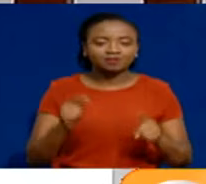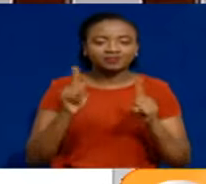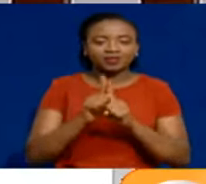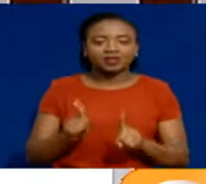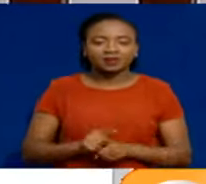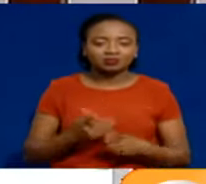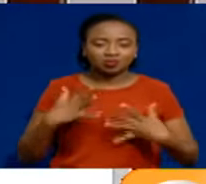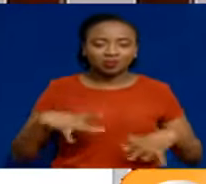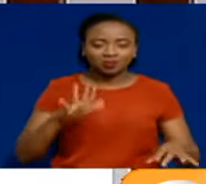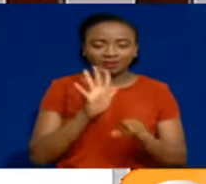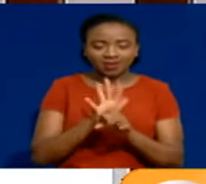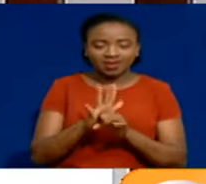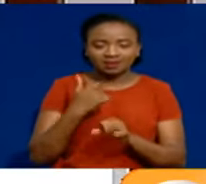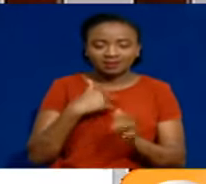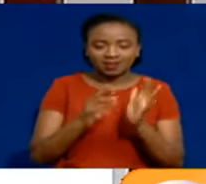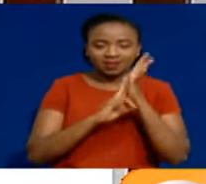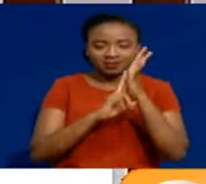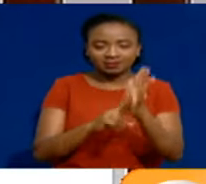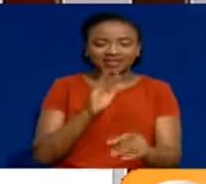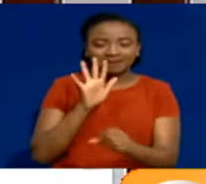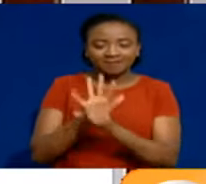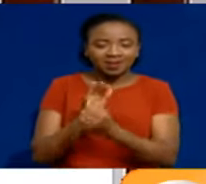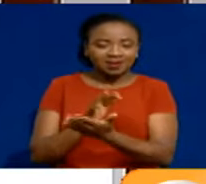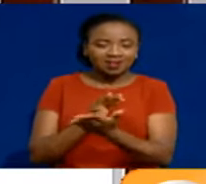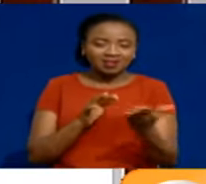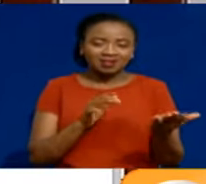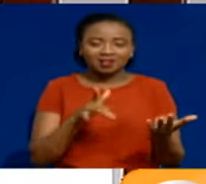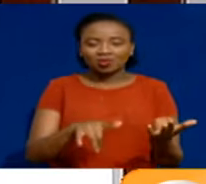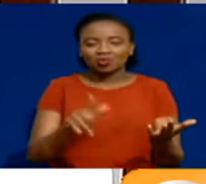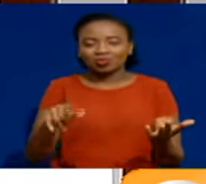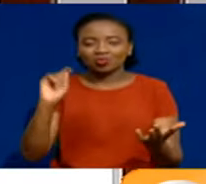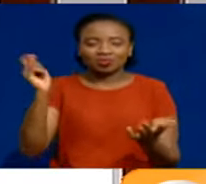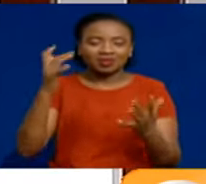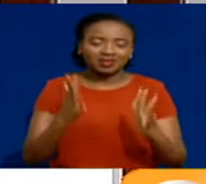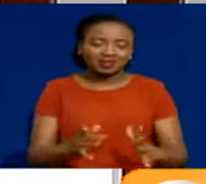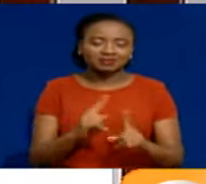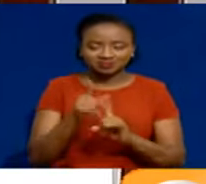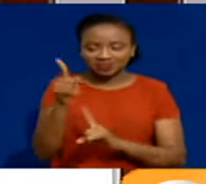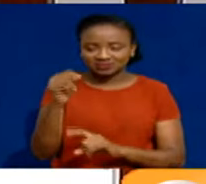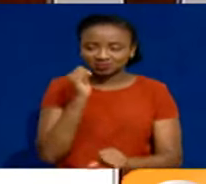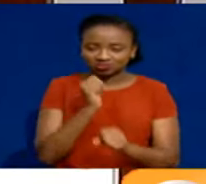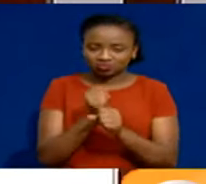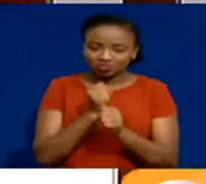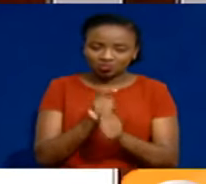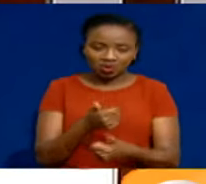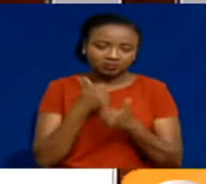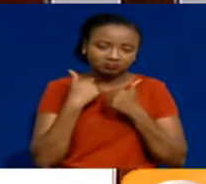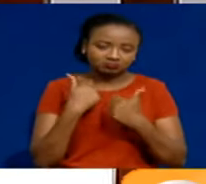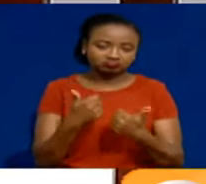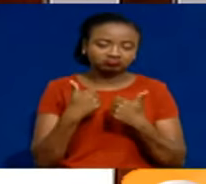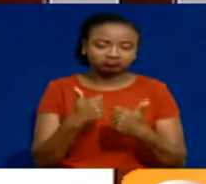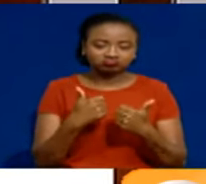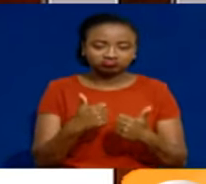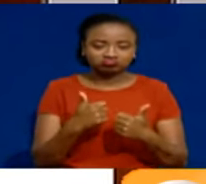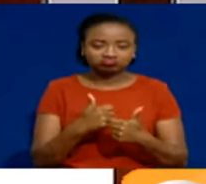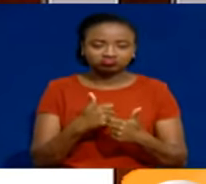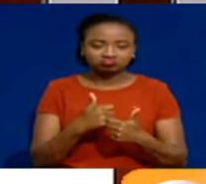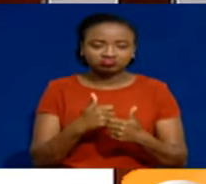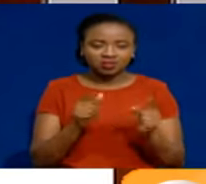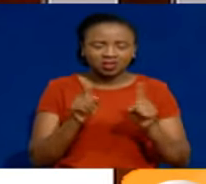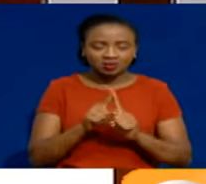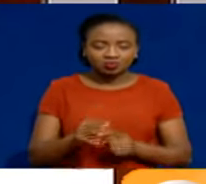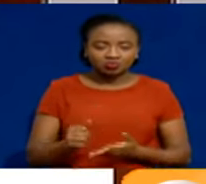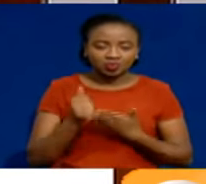that I represent, most of them who are lowly placed Kenyans, he did a good job to